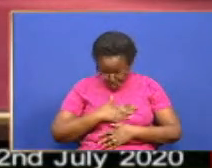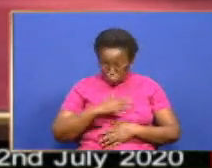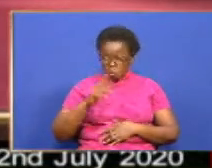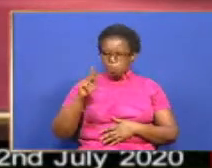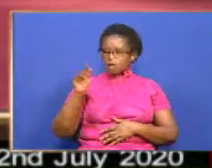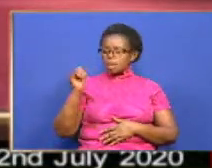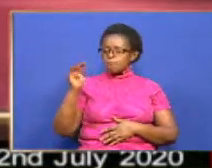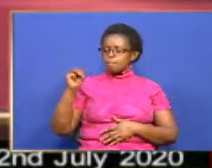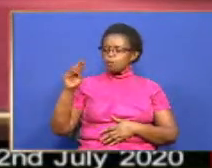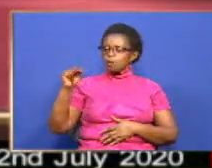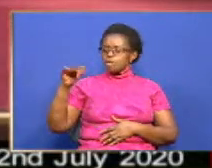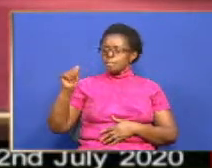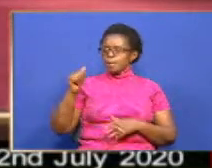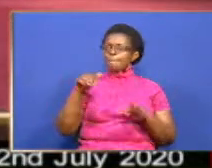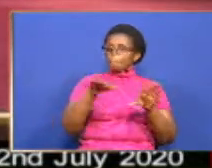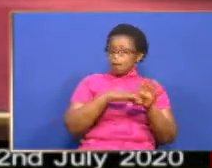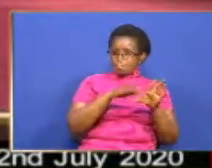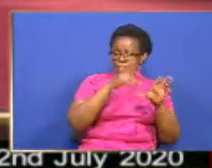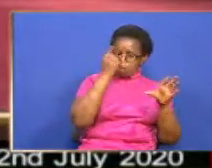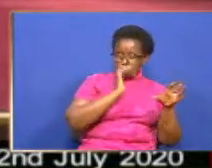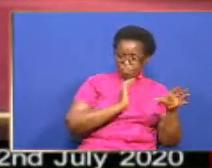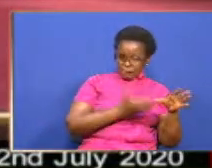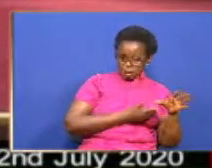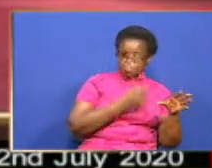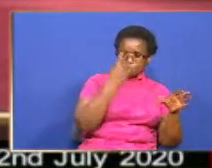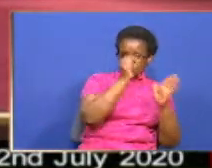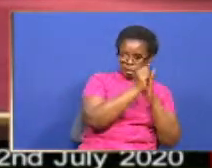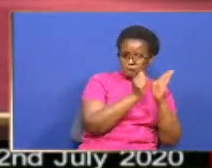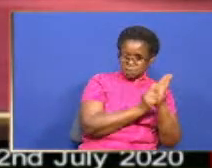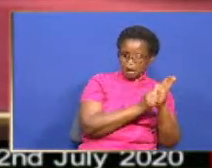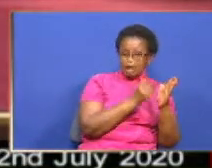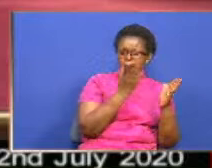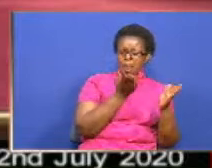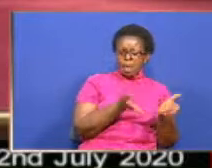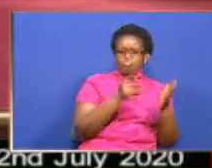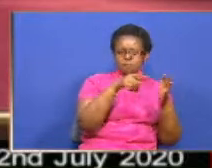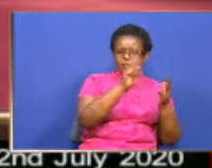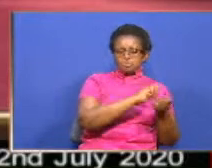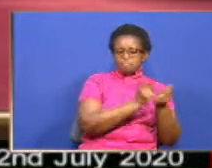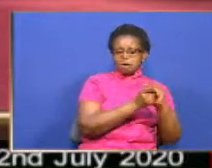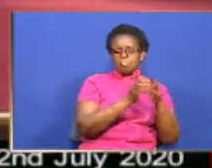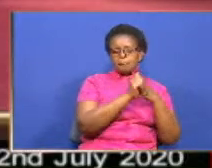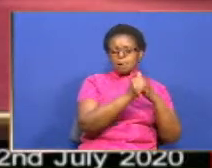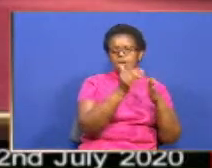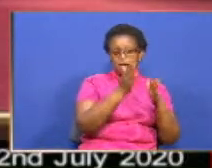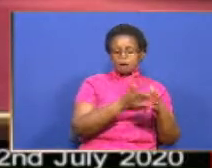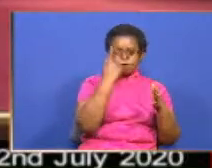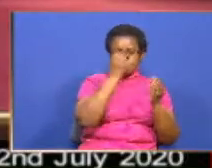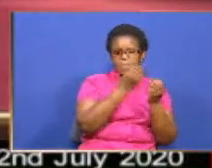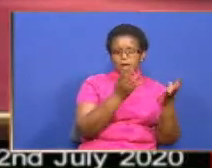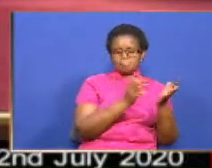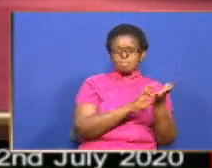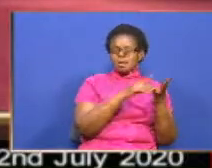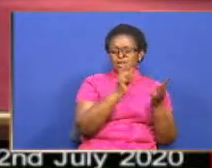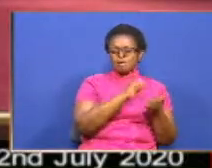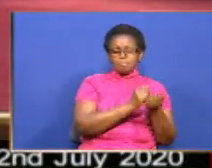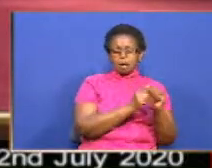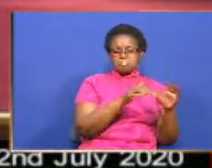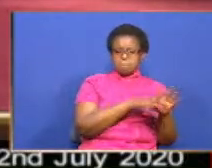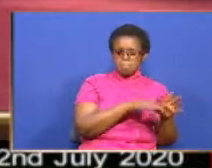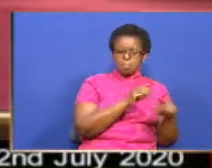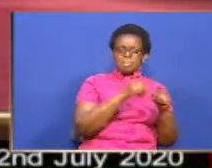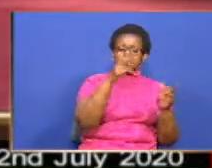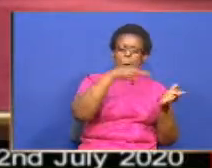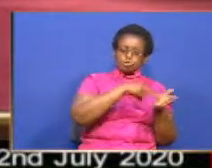Committee. But now, by virtue of him being Leader of Majority, he automatically becomes a member, but his position is